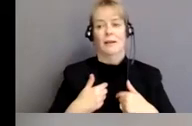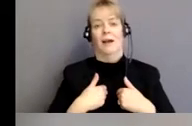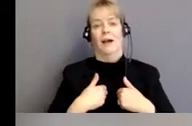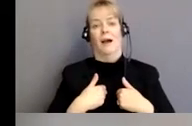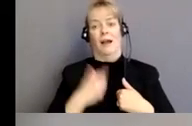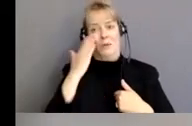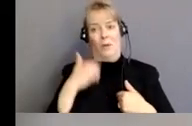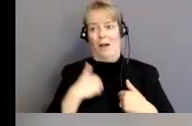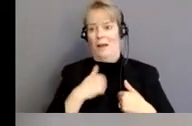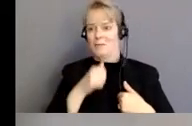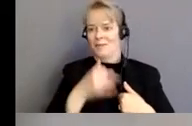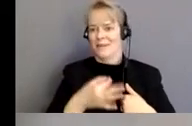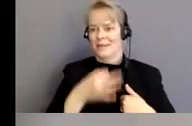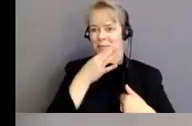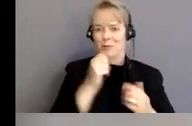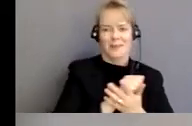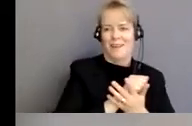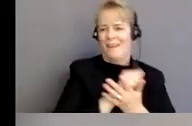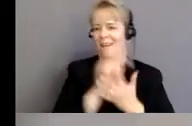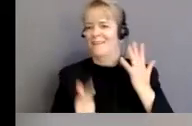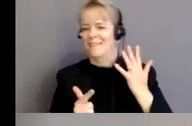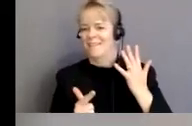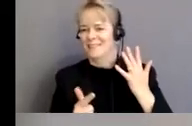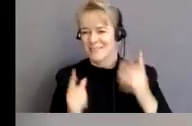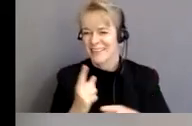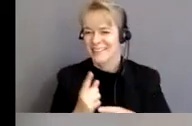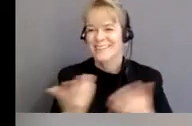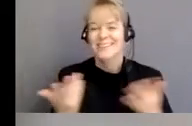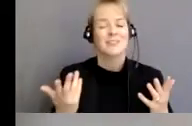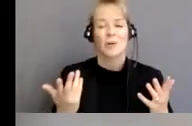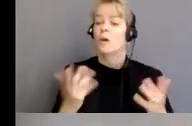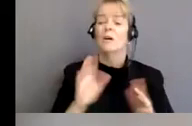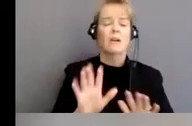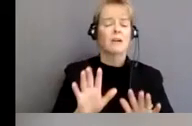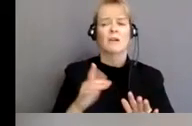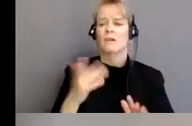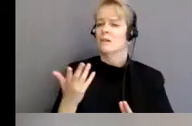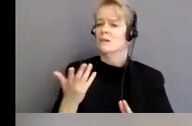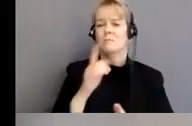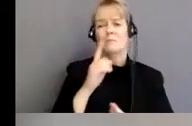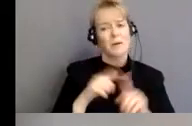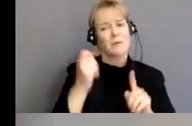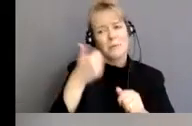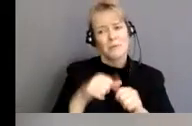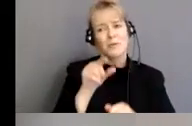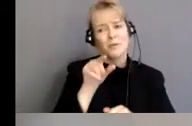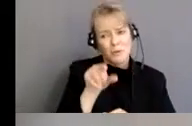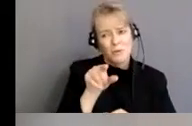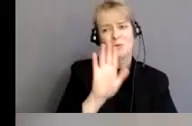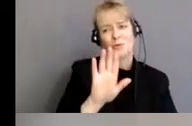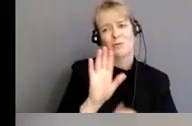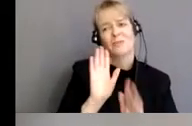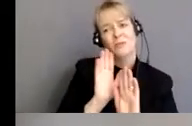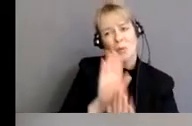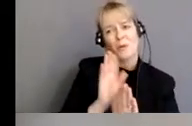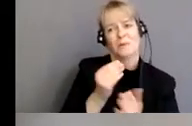go on an expert, well, I'm going to take their word for it and follow what they say. But you know what? This is your money. So you have to ask questions.